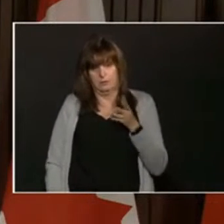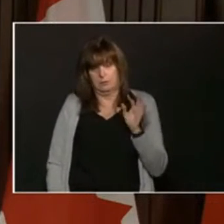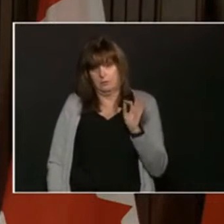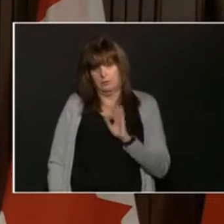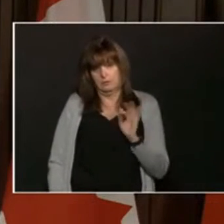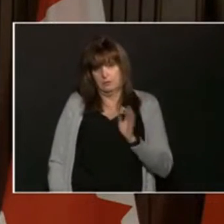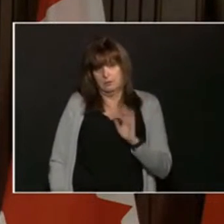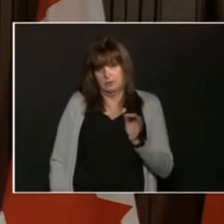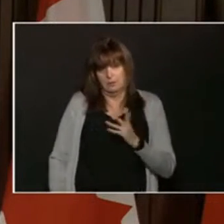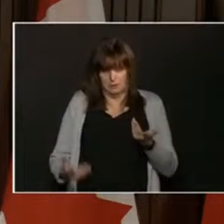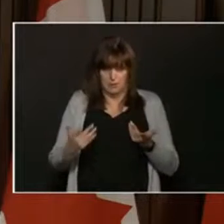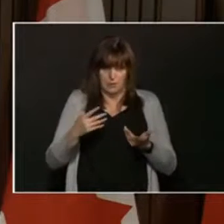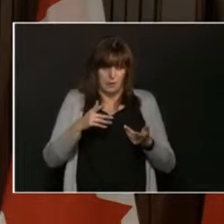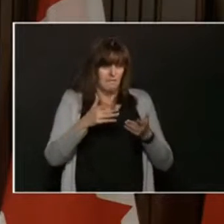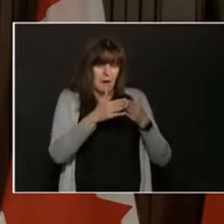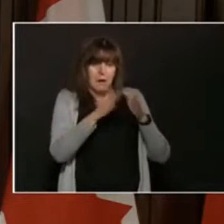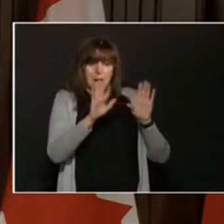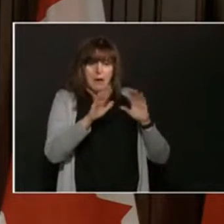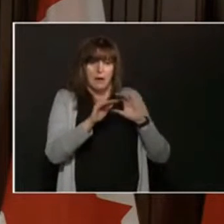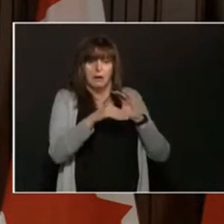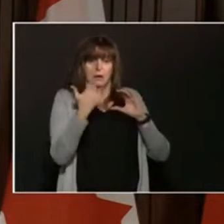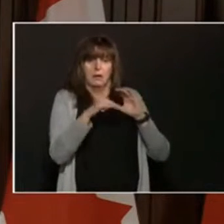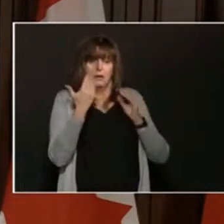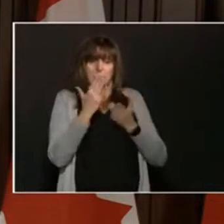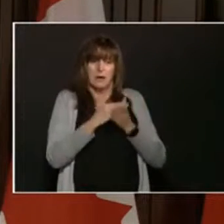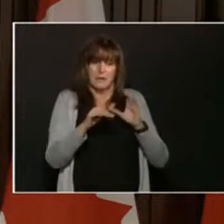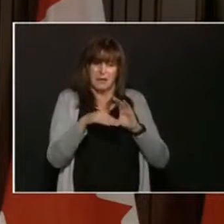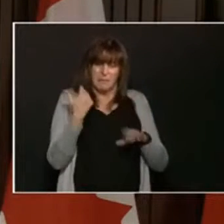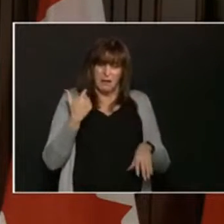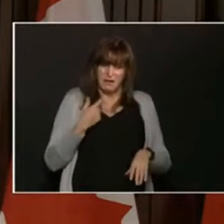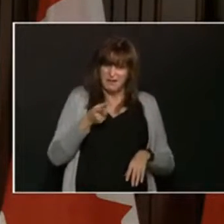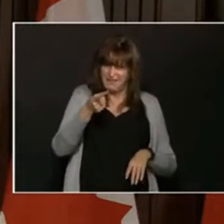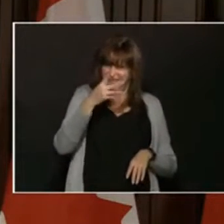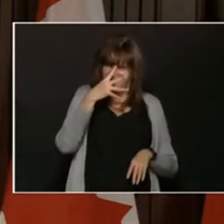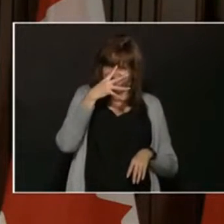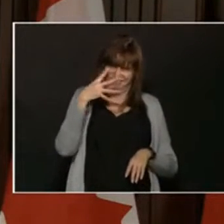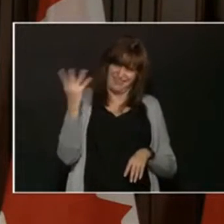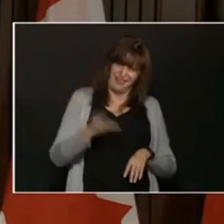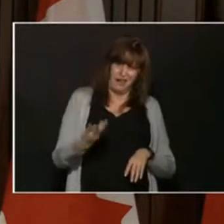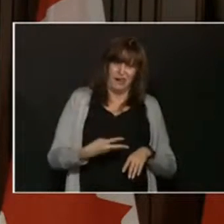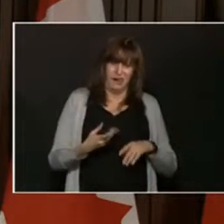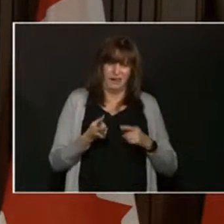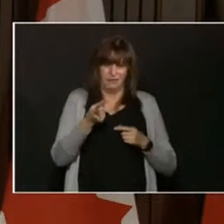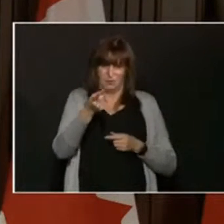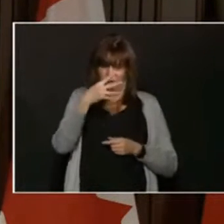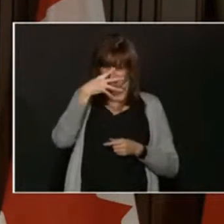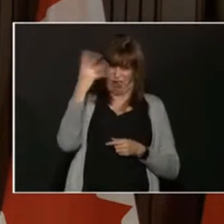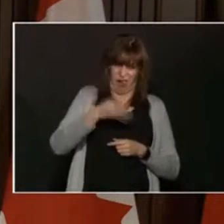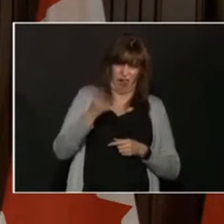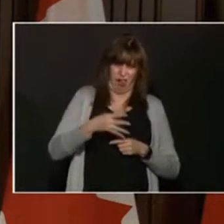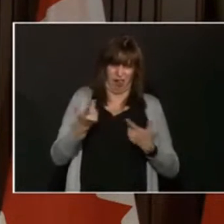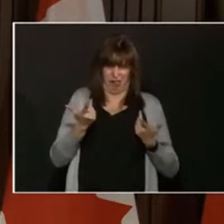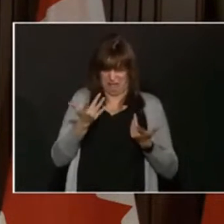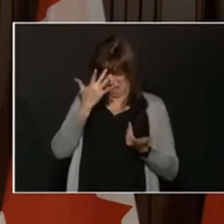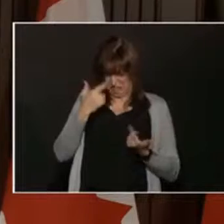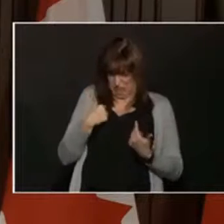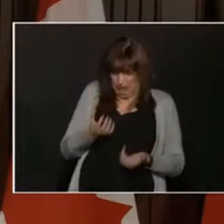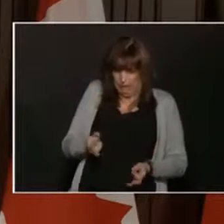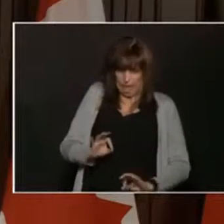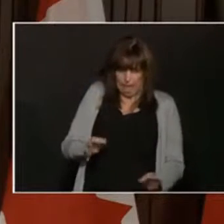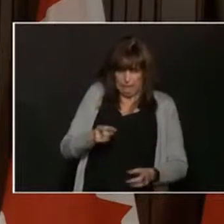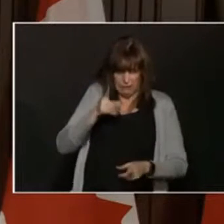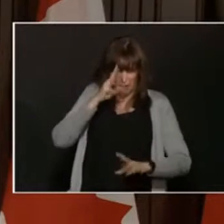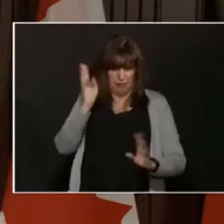public. Some of them are saying, you're making this up. This is a conspiracy. There isn't really anything